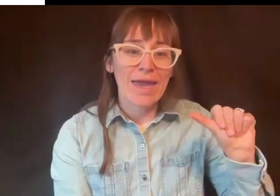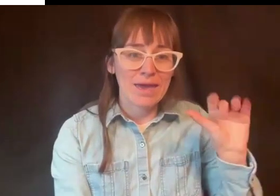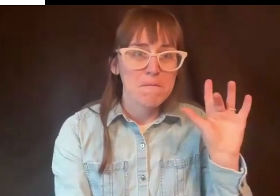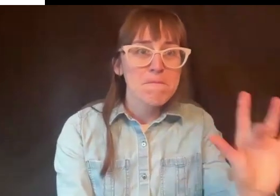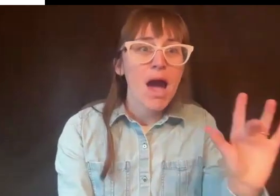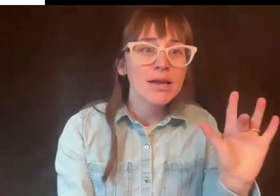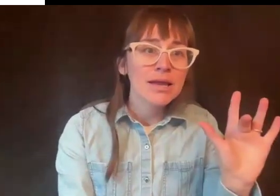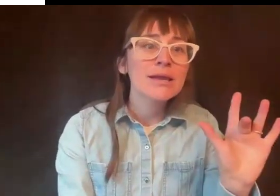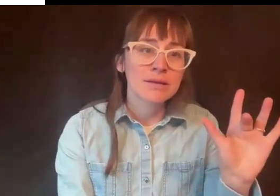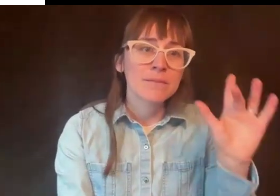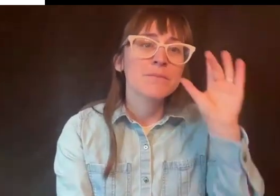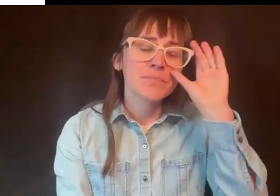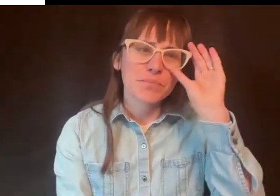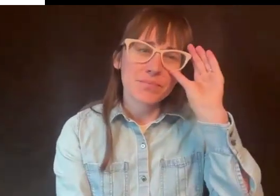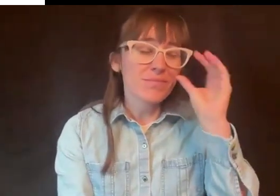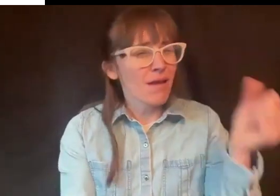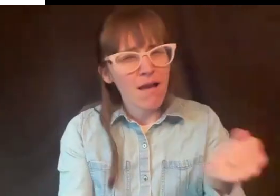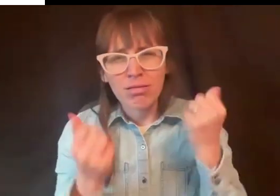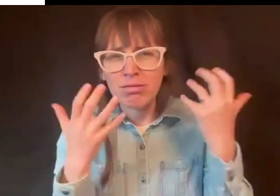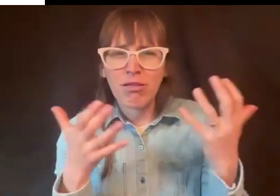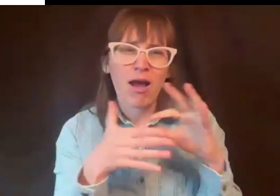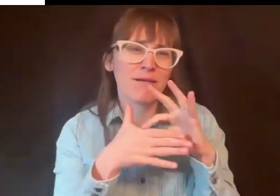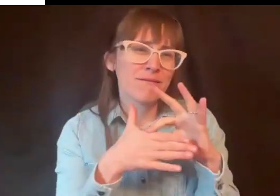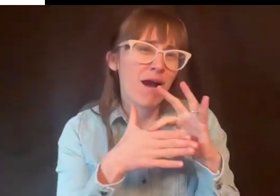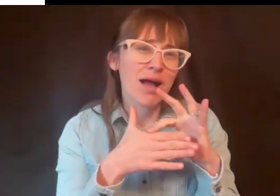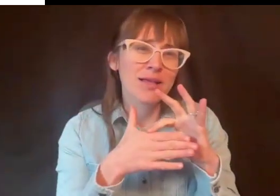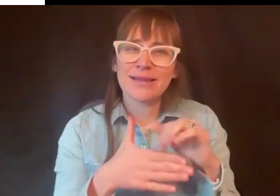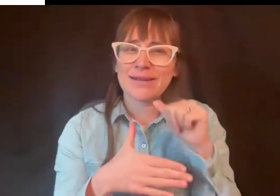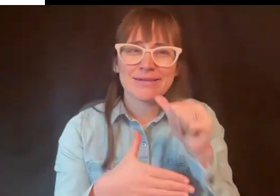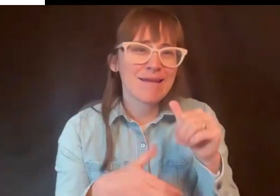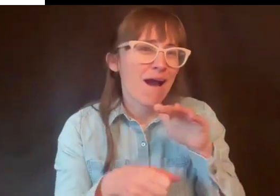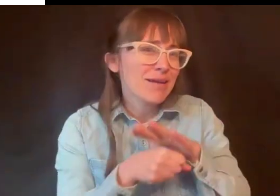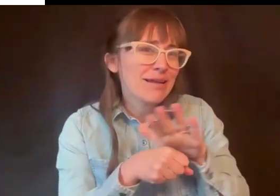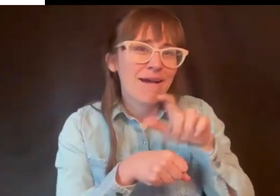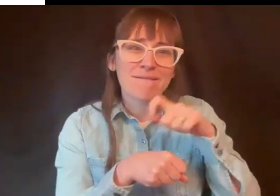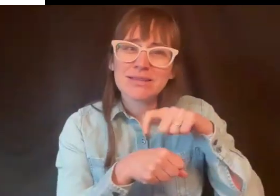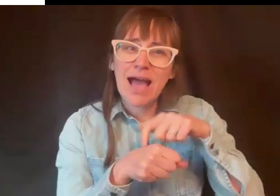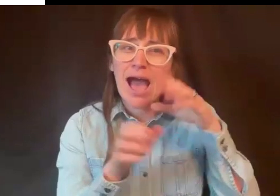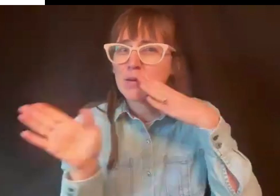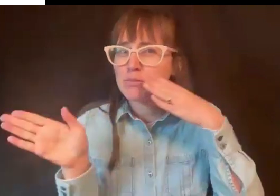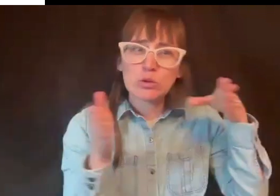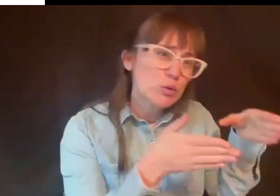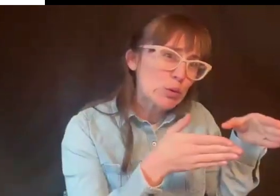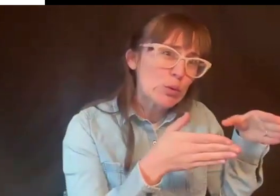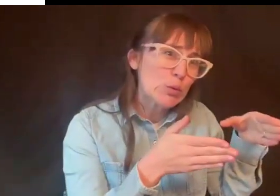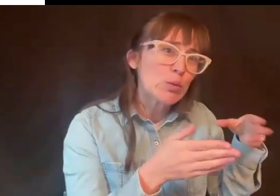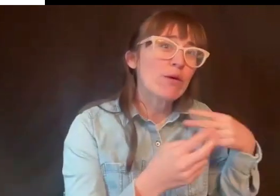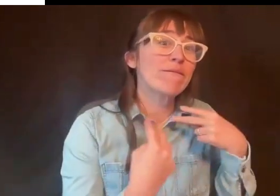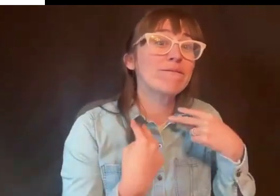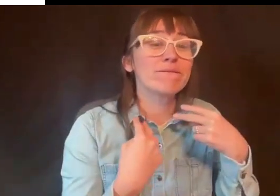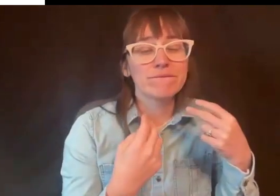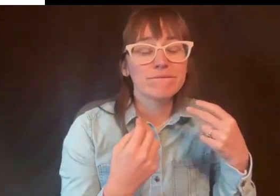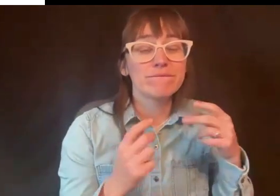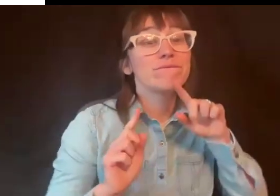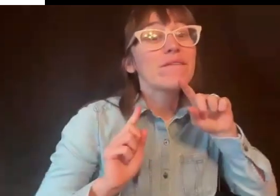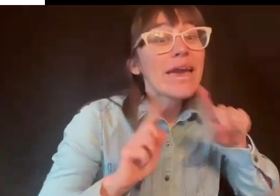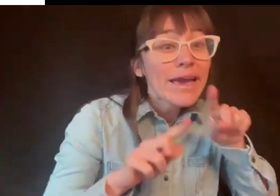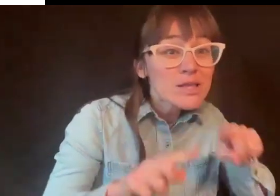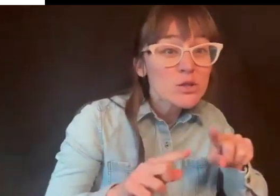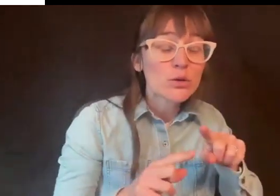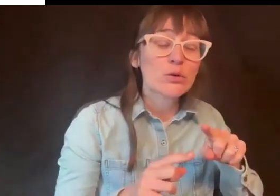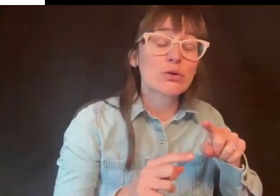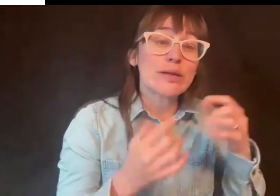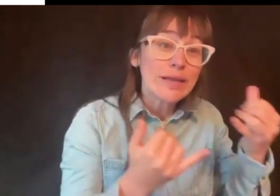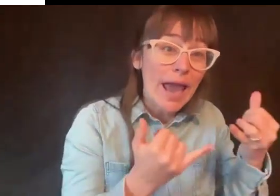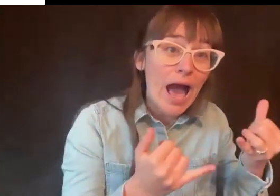provide enough time. We have a lot of content today. We don't have enough time to take questions verbally. So don't raise your